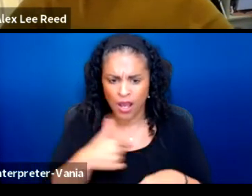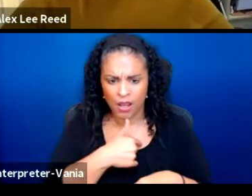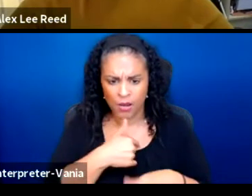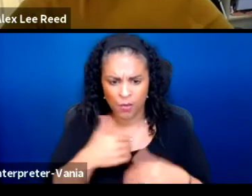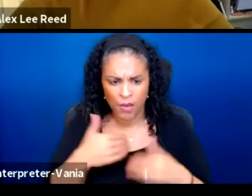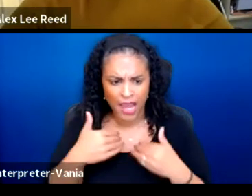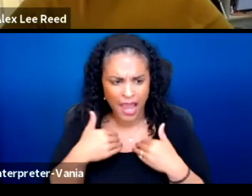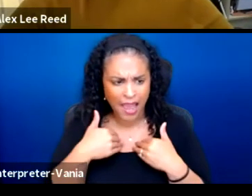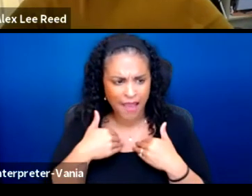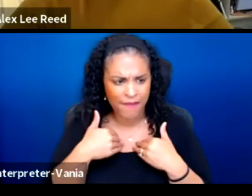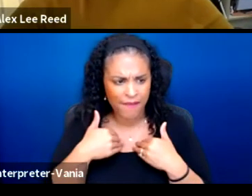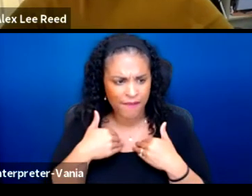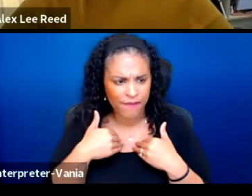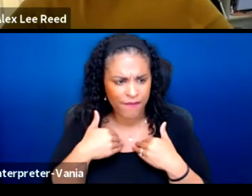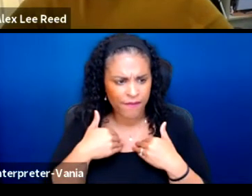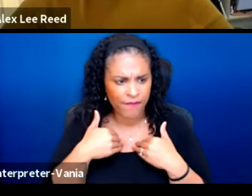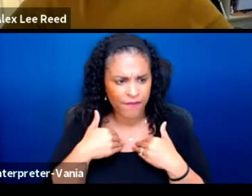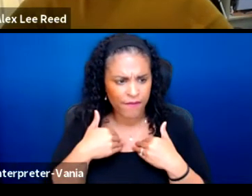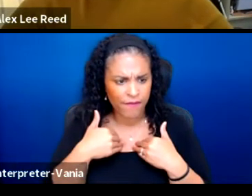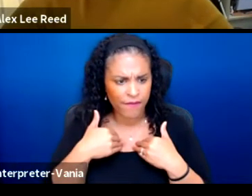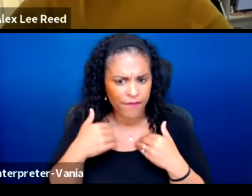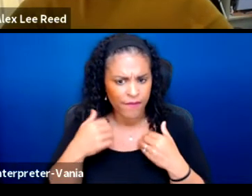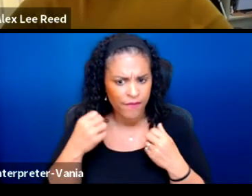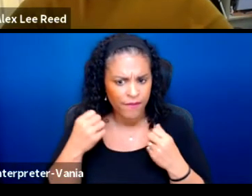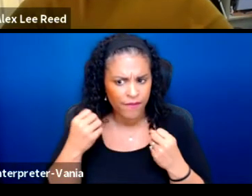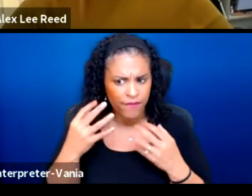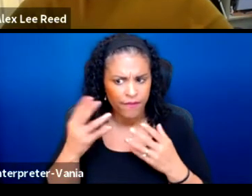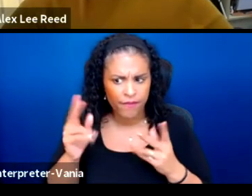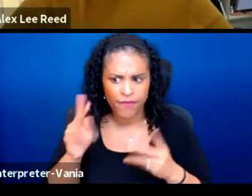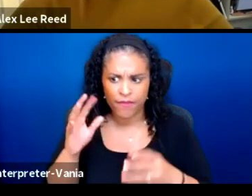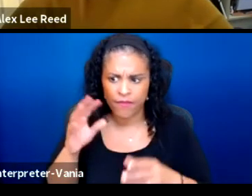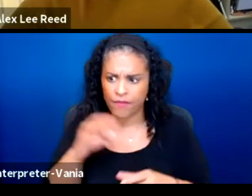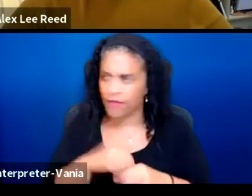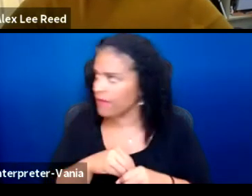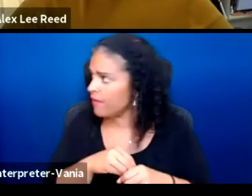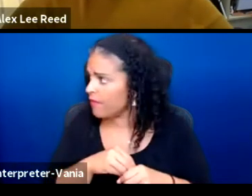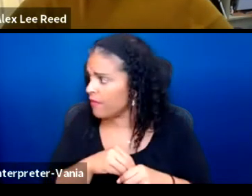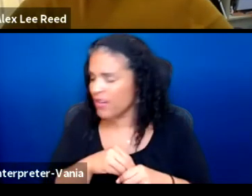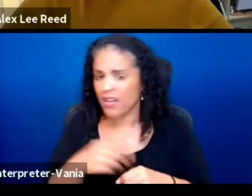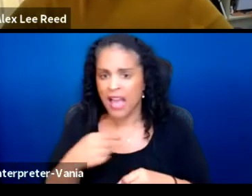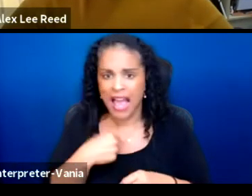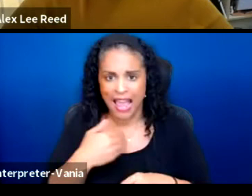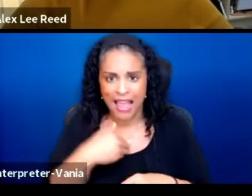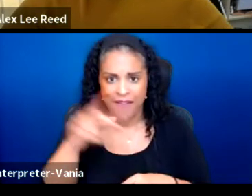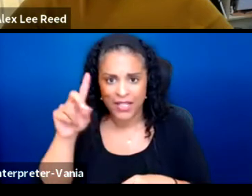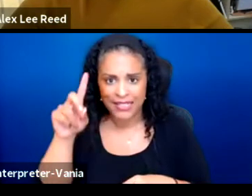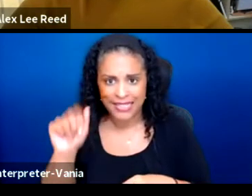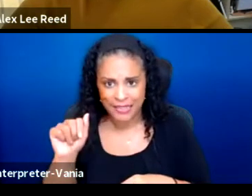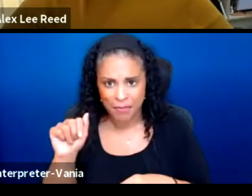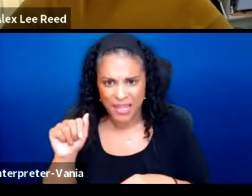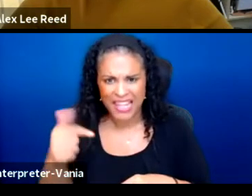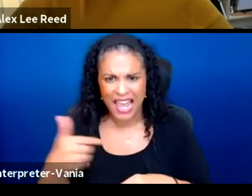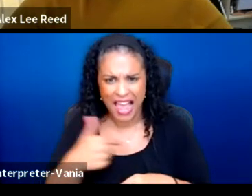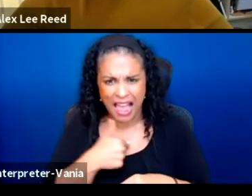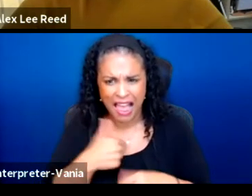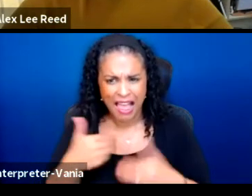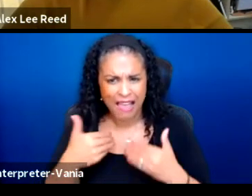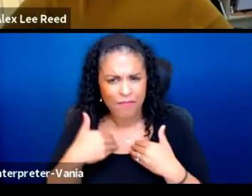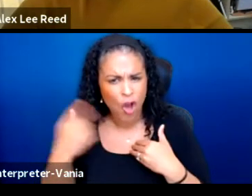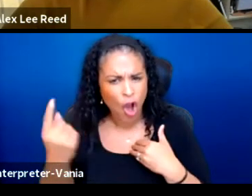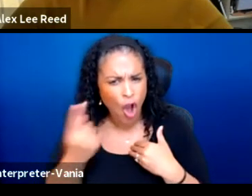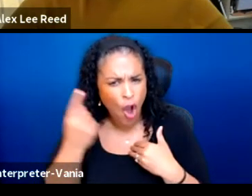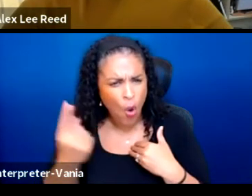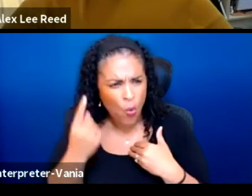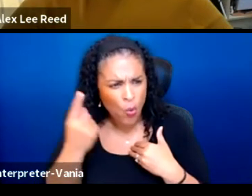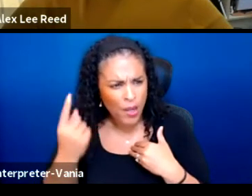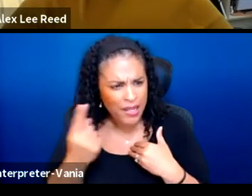so many walls between us. I have a disability, and I have always faced a lot